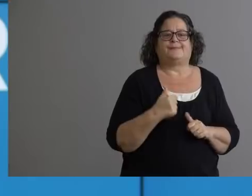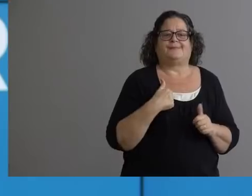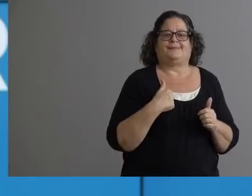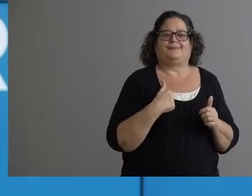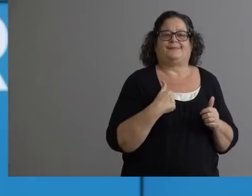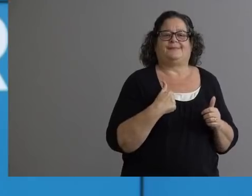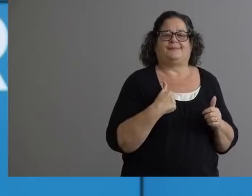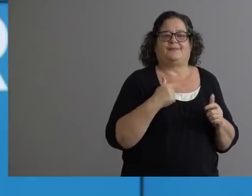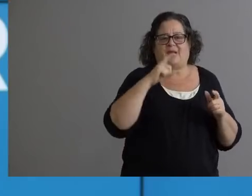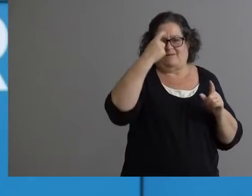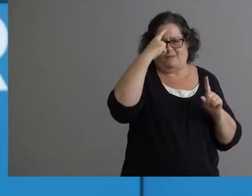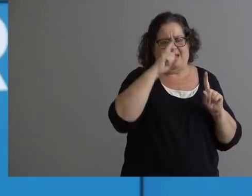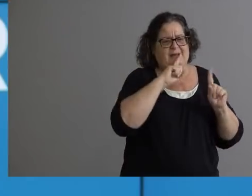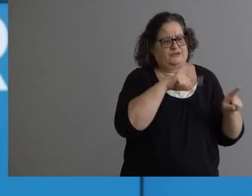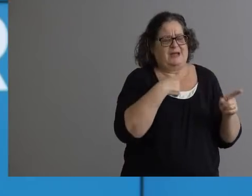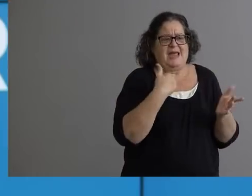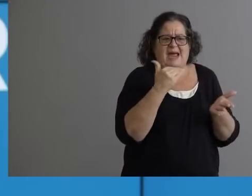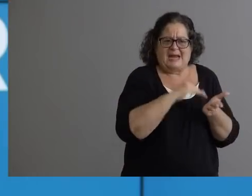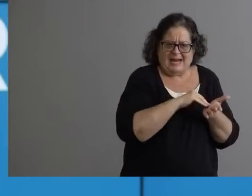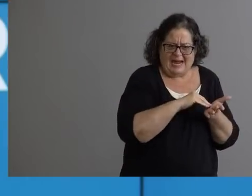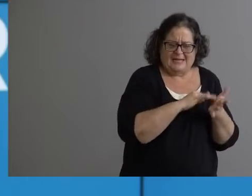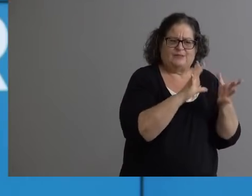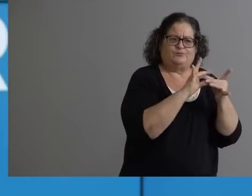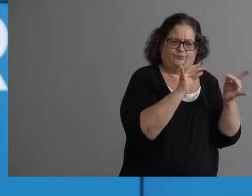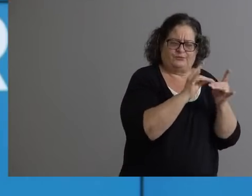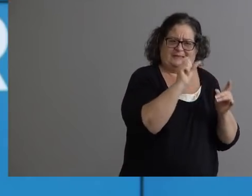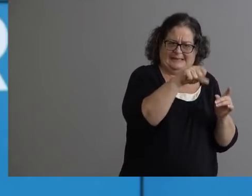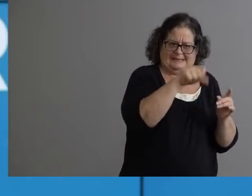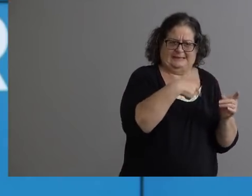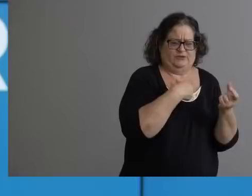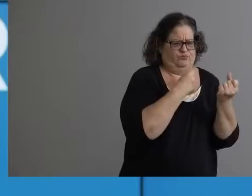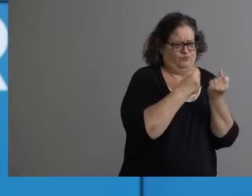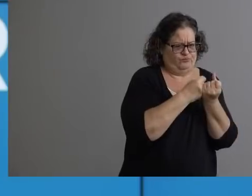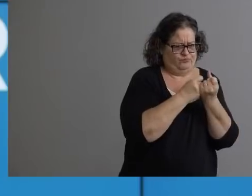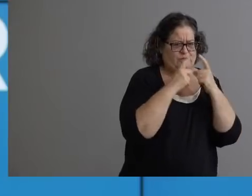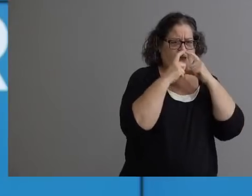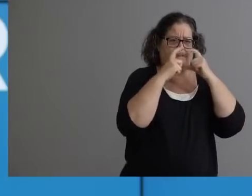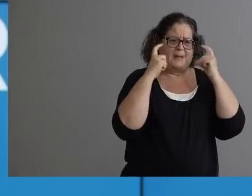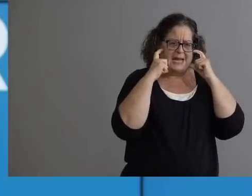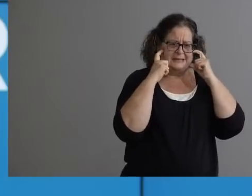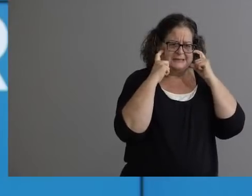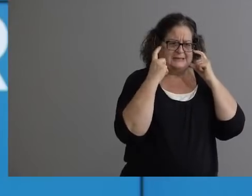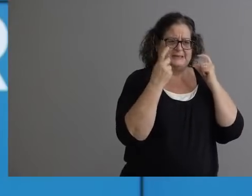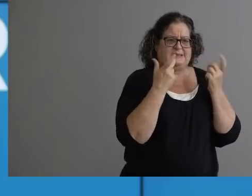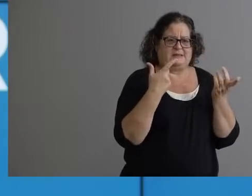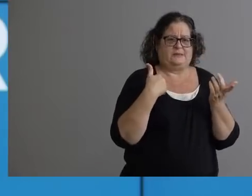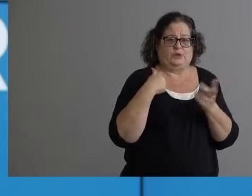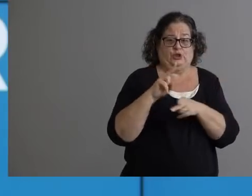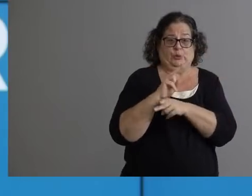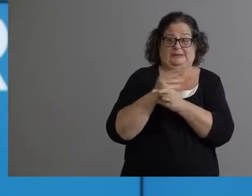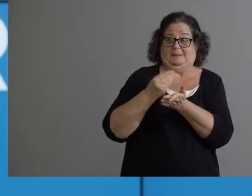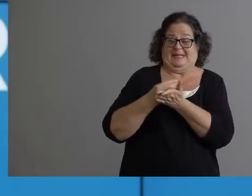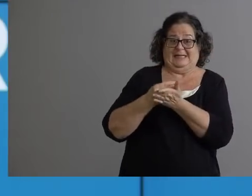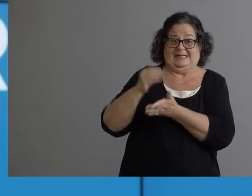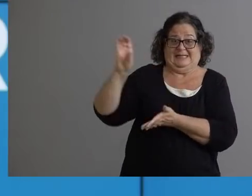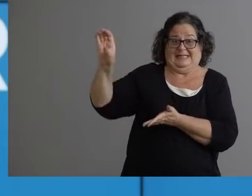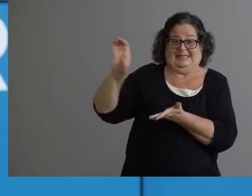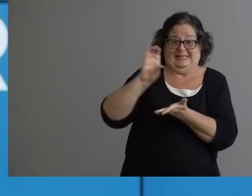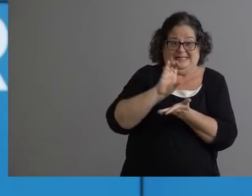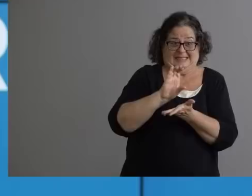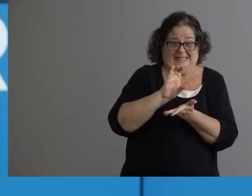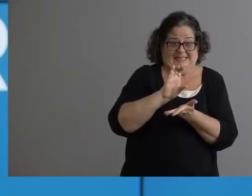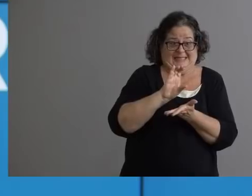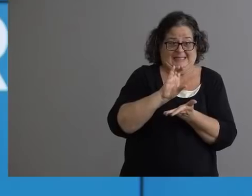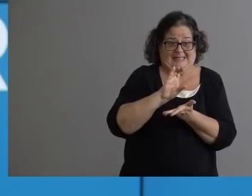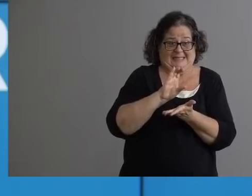people wearing masks. We're using resources to help educate and put out public safety announcements around